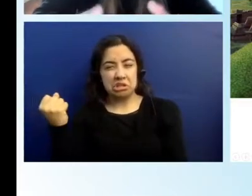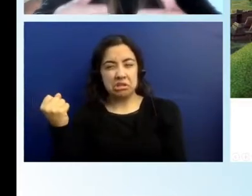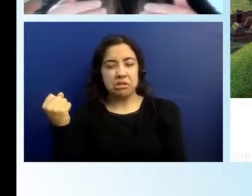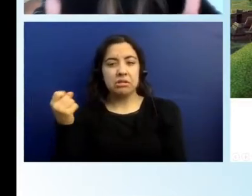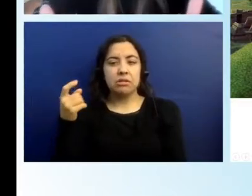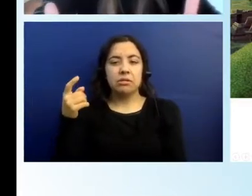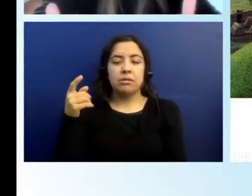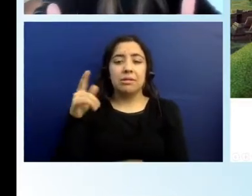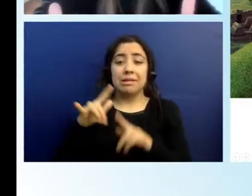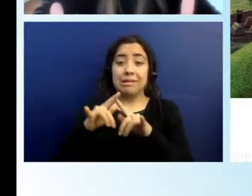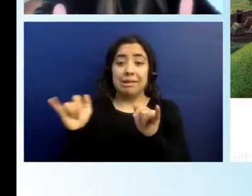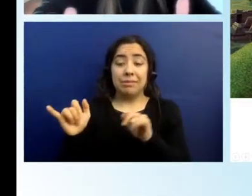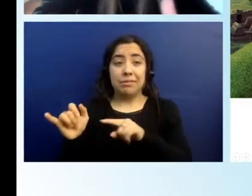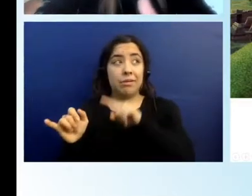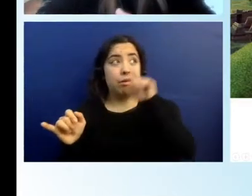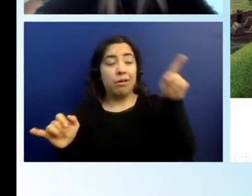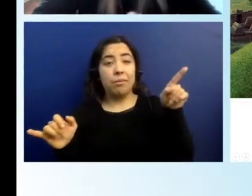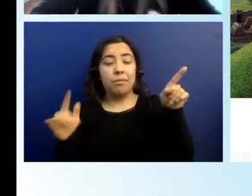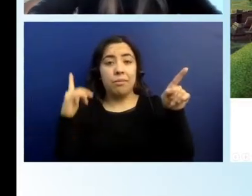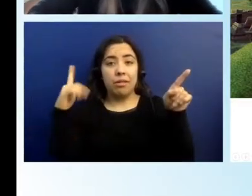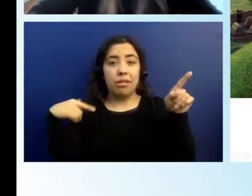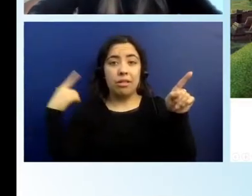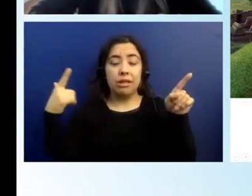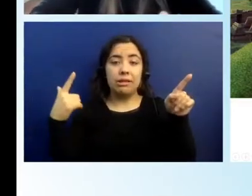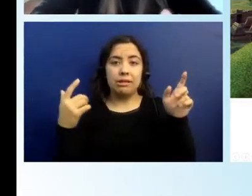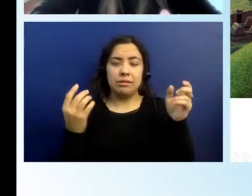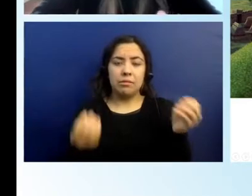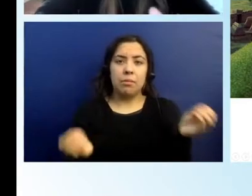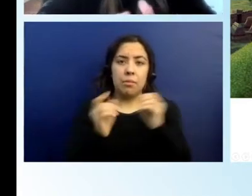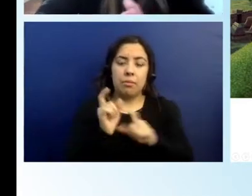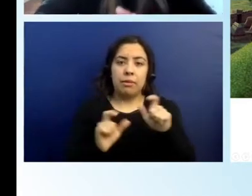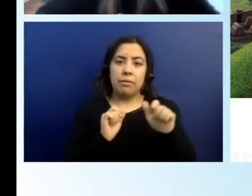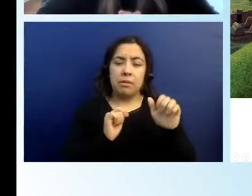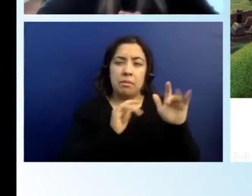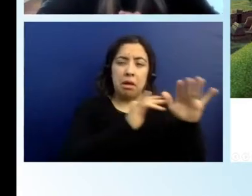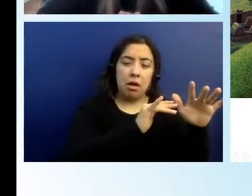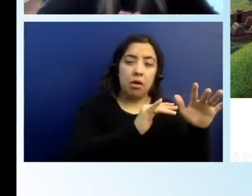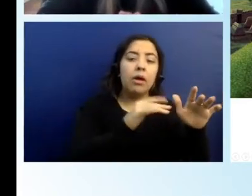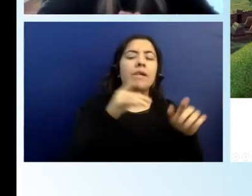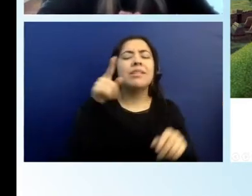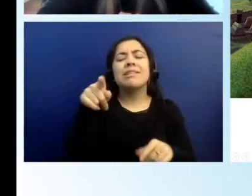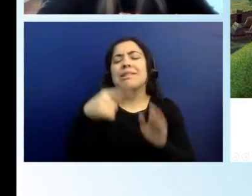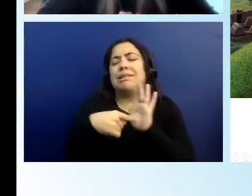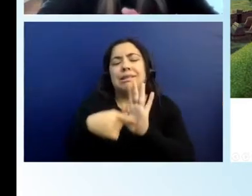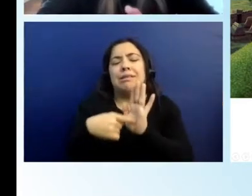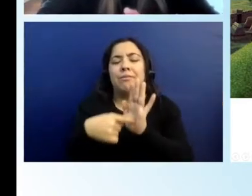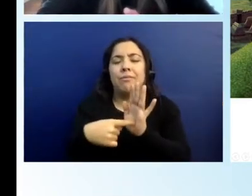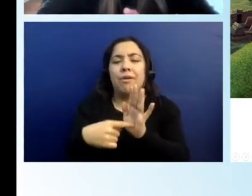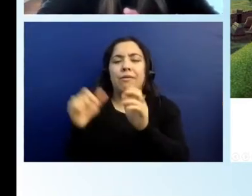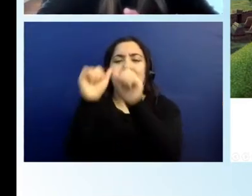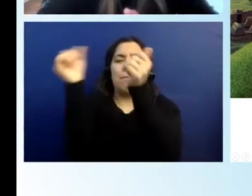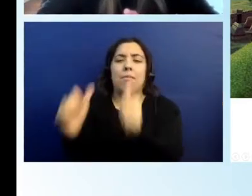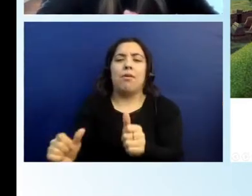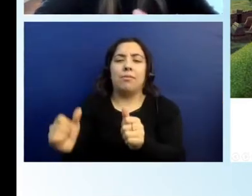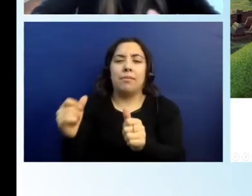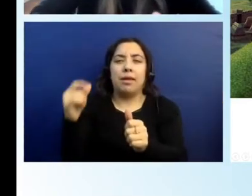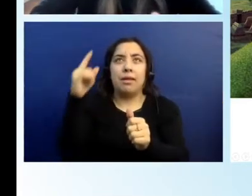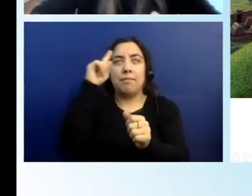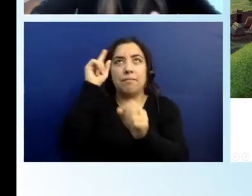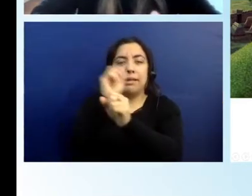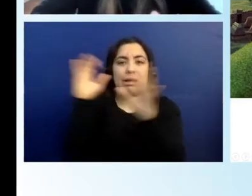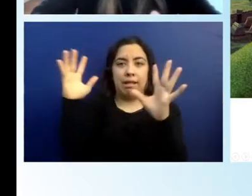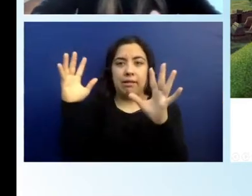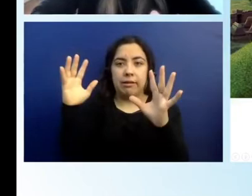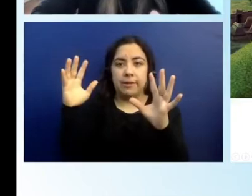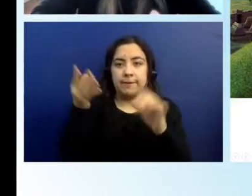you know, give an example of the monumentality that existed here, prior to the city